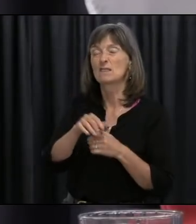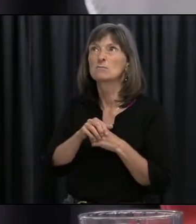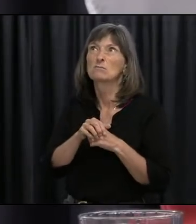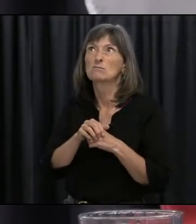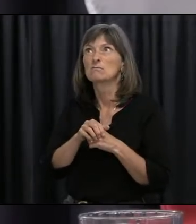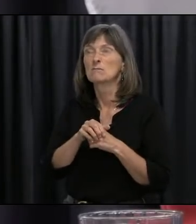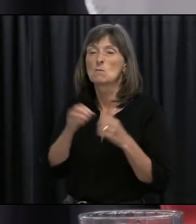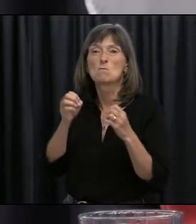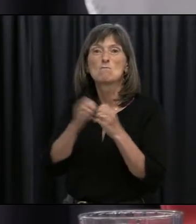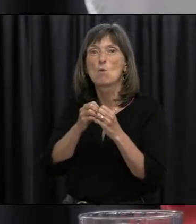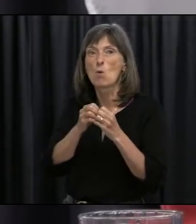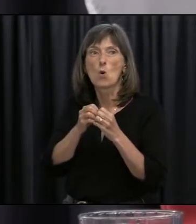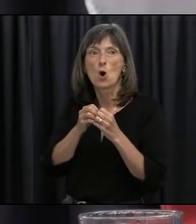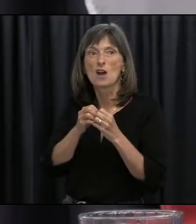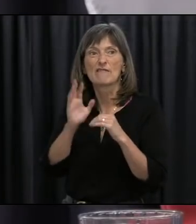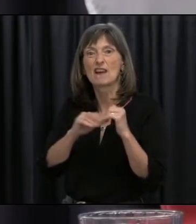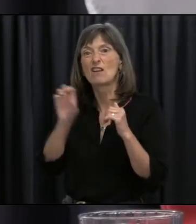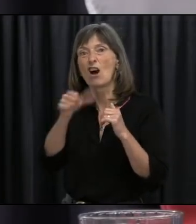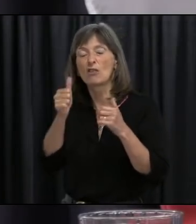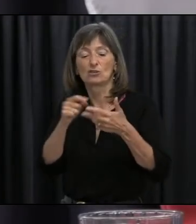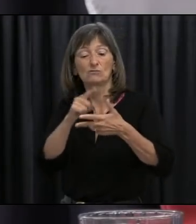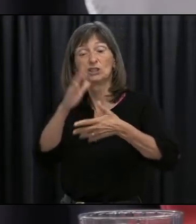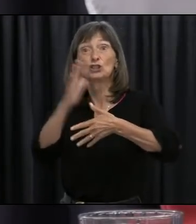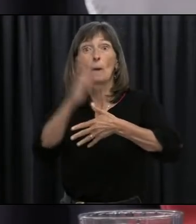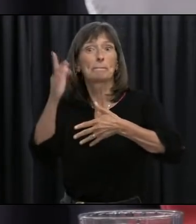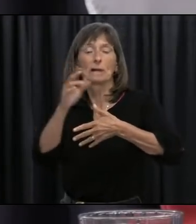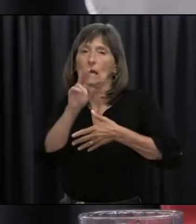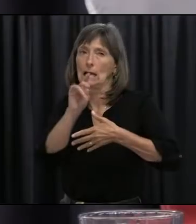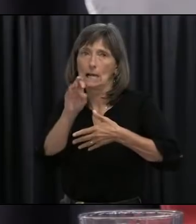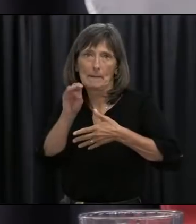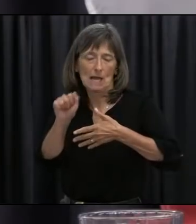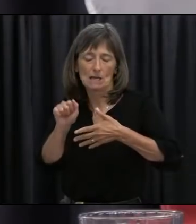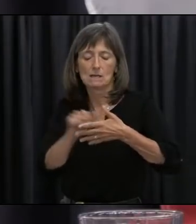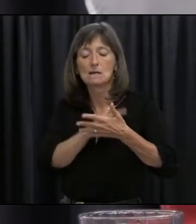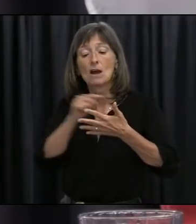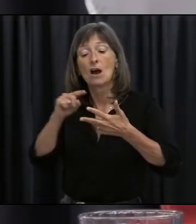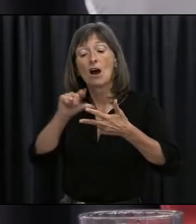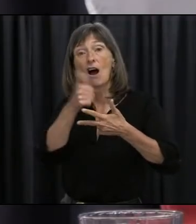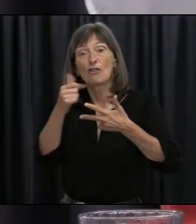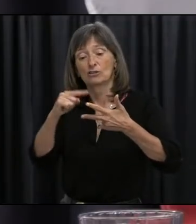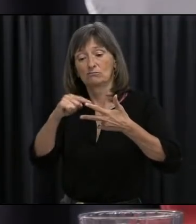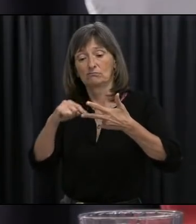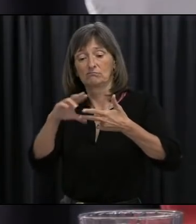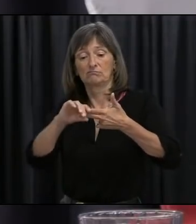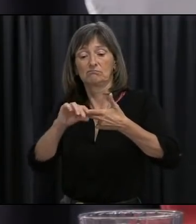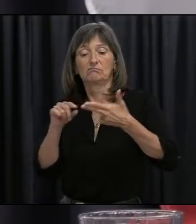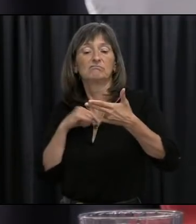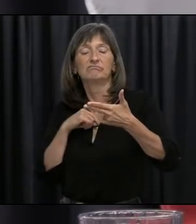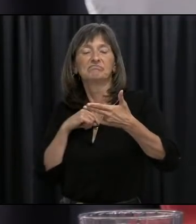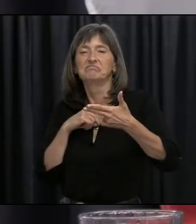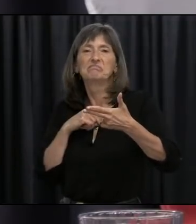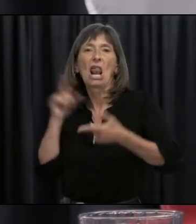next 2 or 3 associations combined. So I really can't explain where that's coming from.